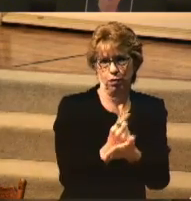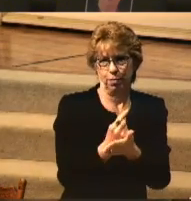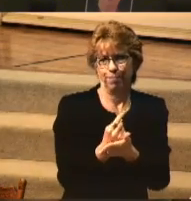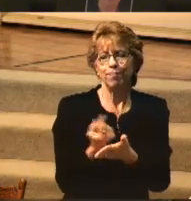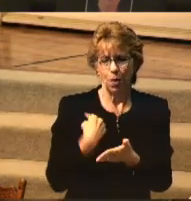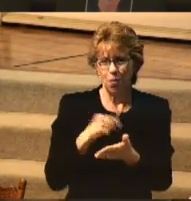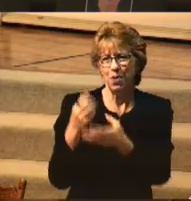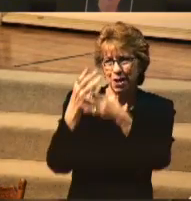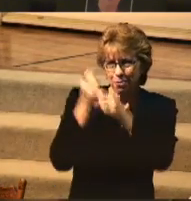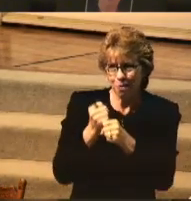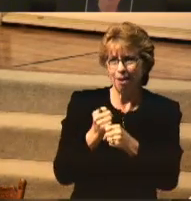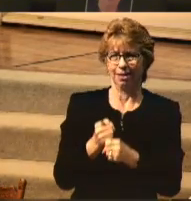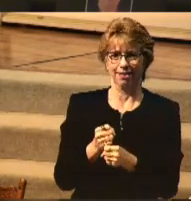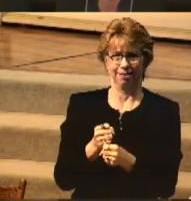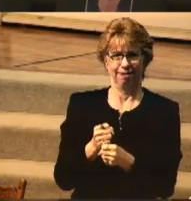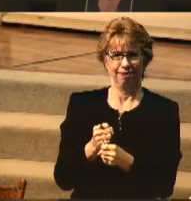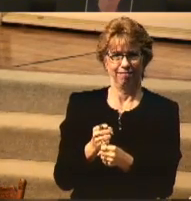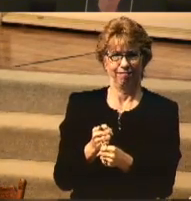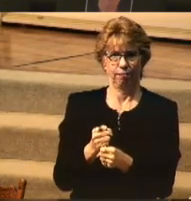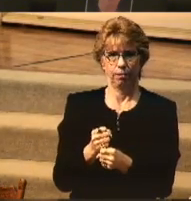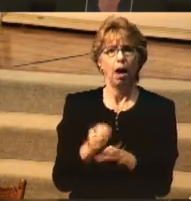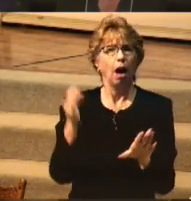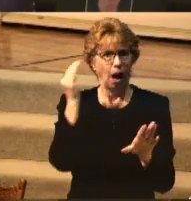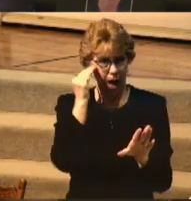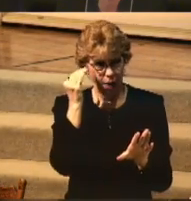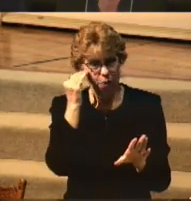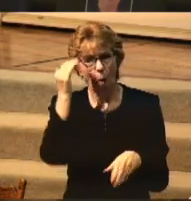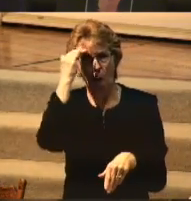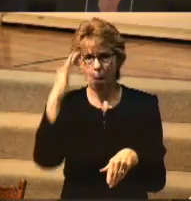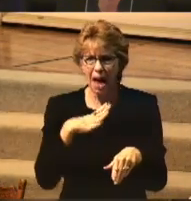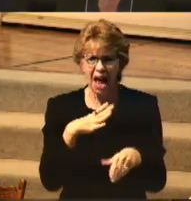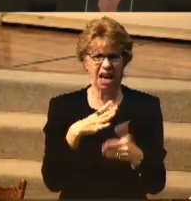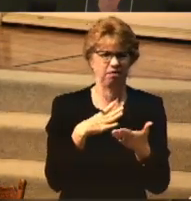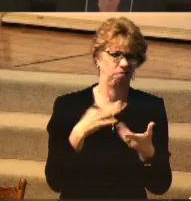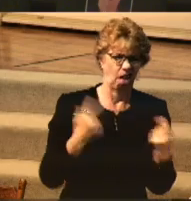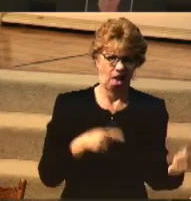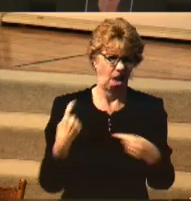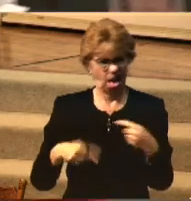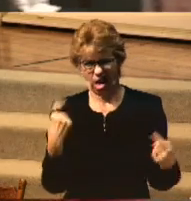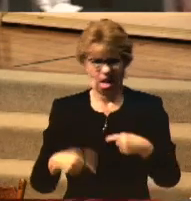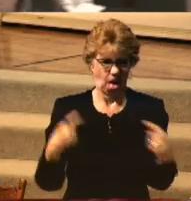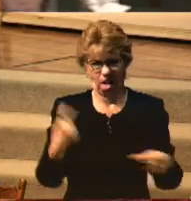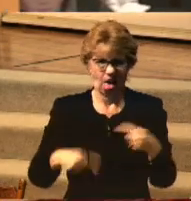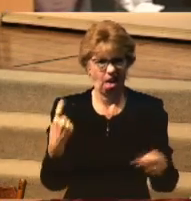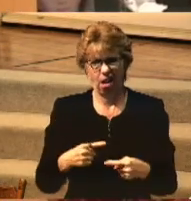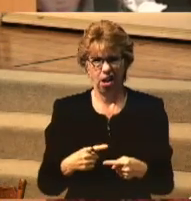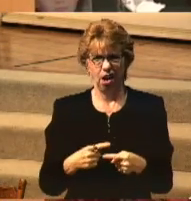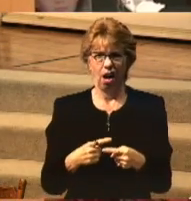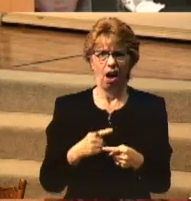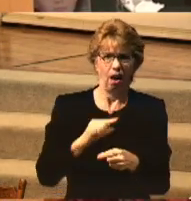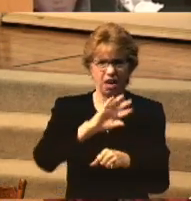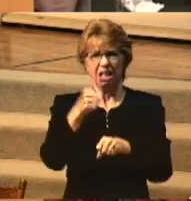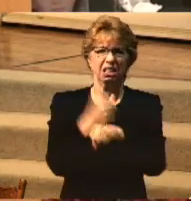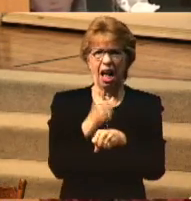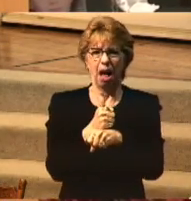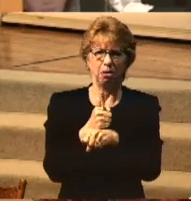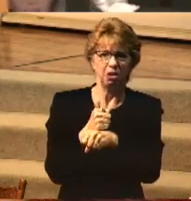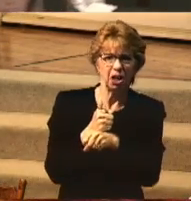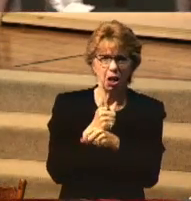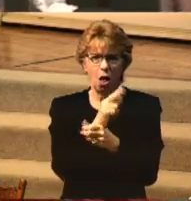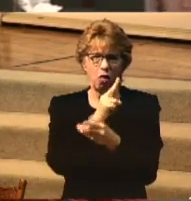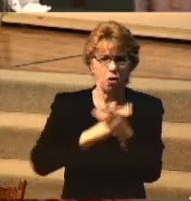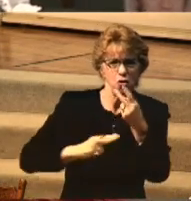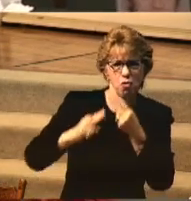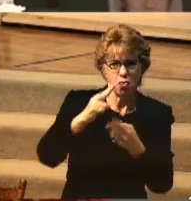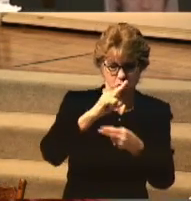trust. Even when mankind was arguing about the formation of the universe and the